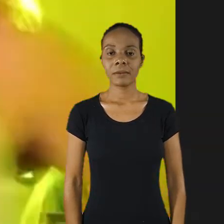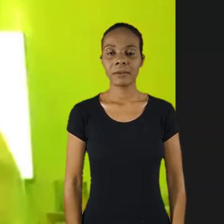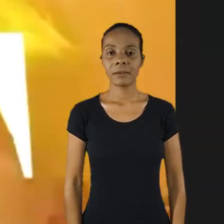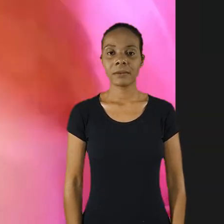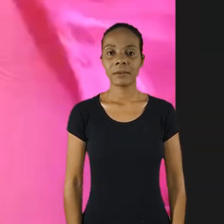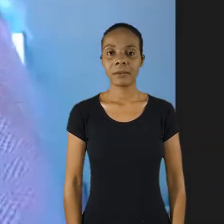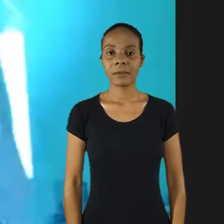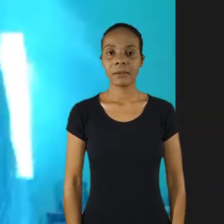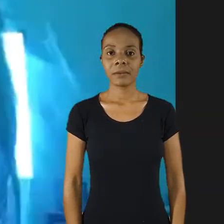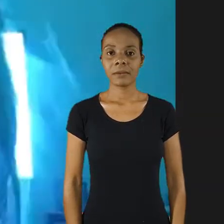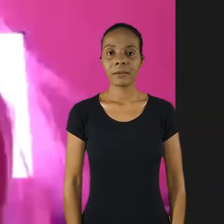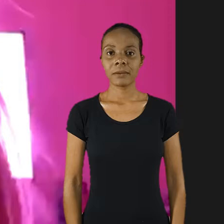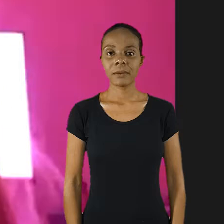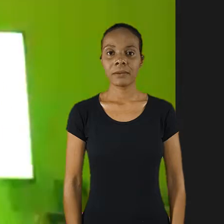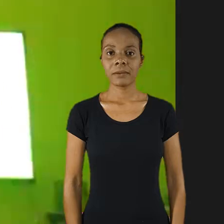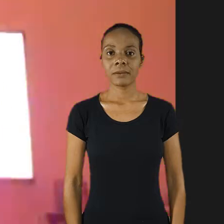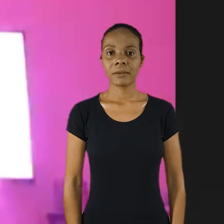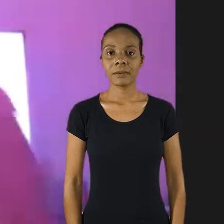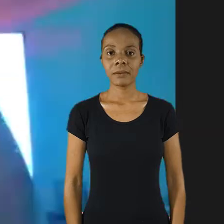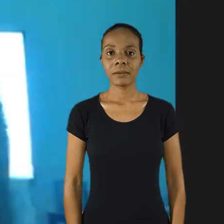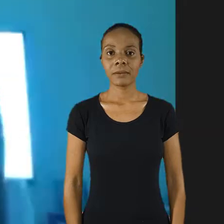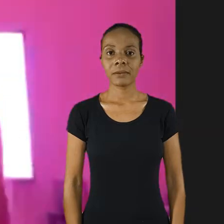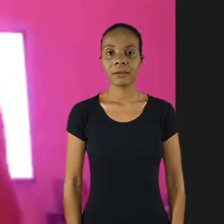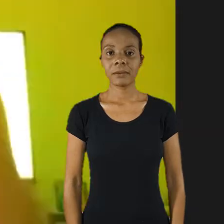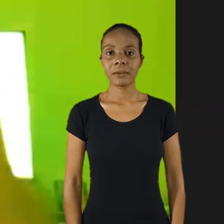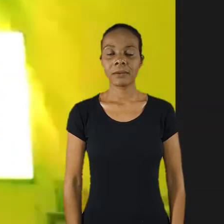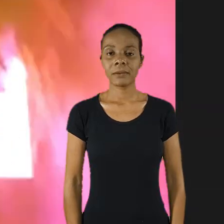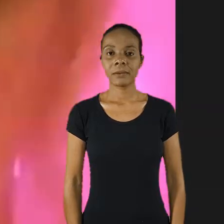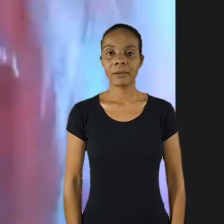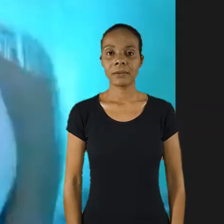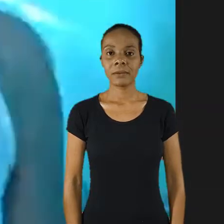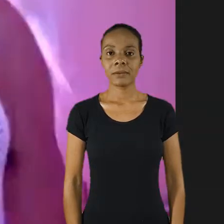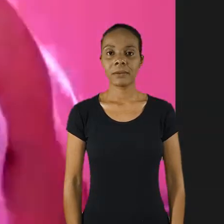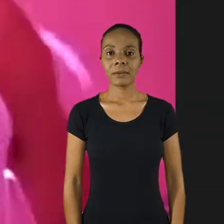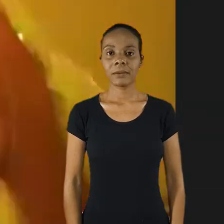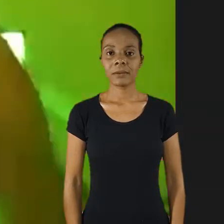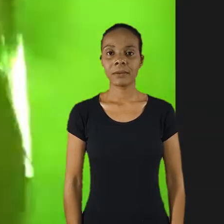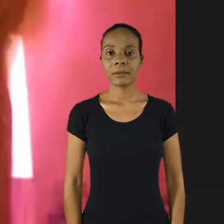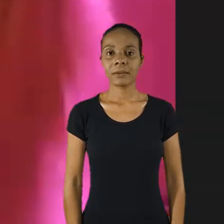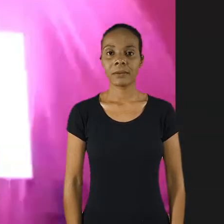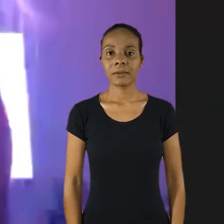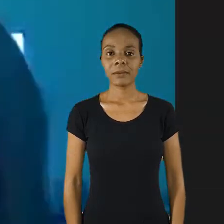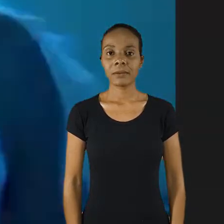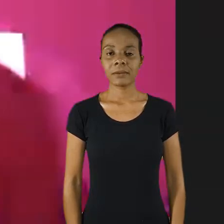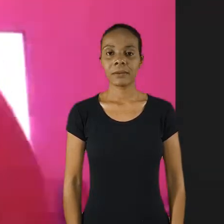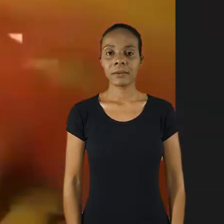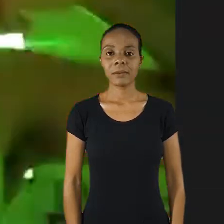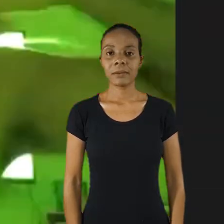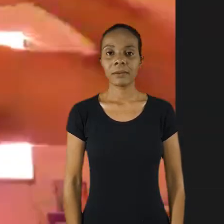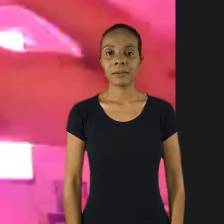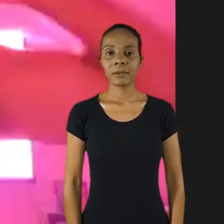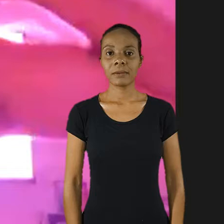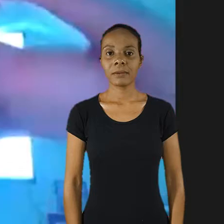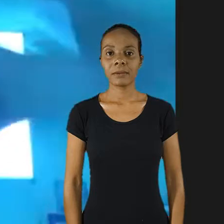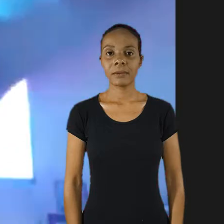sleep tonight. Oh, baby, no, no, no, no, you and I. We ain't gonna sleep tonight.